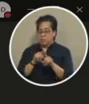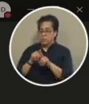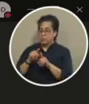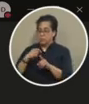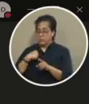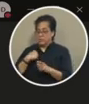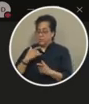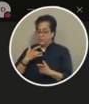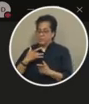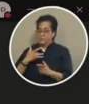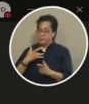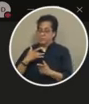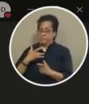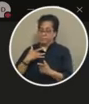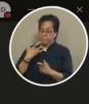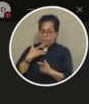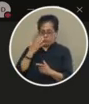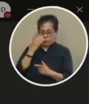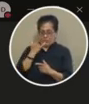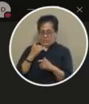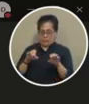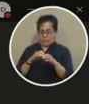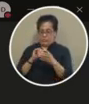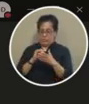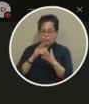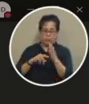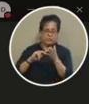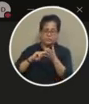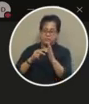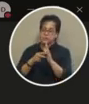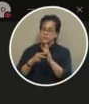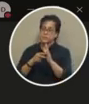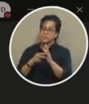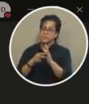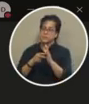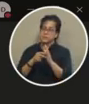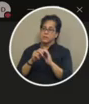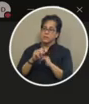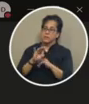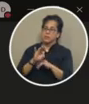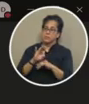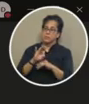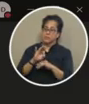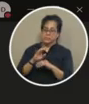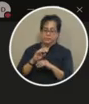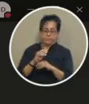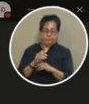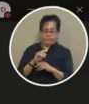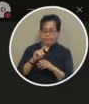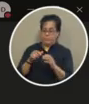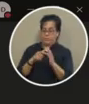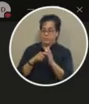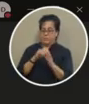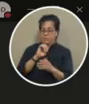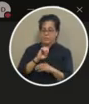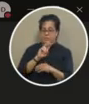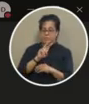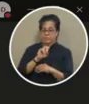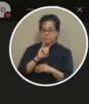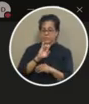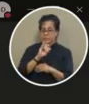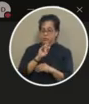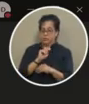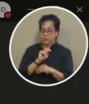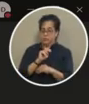too, it's, why are we doing this? What is the intent of this eviction ordinance,